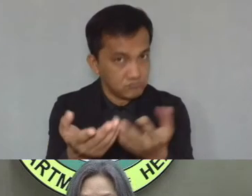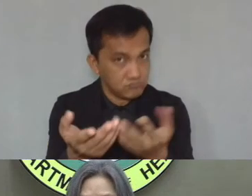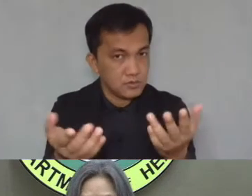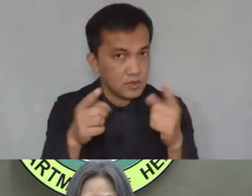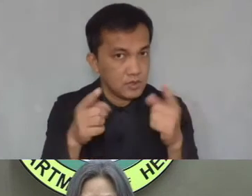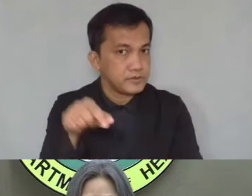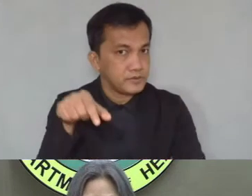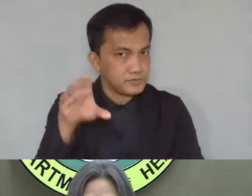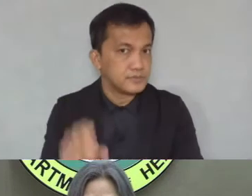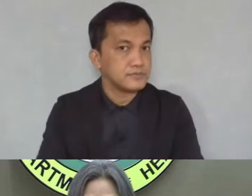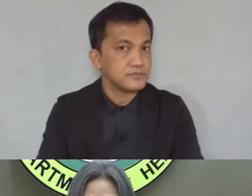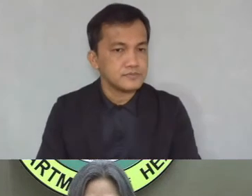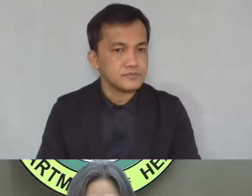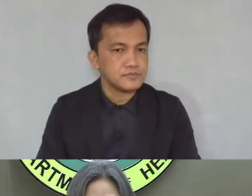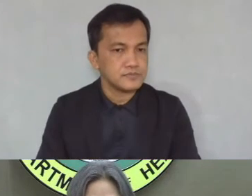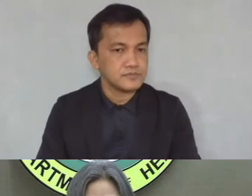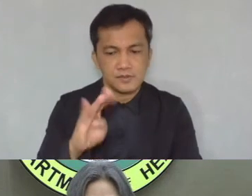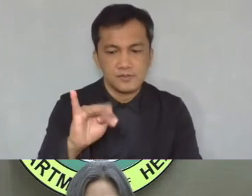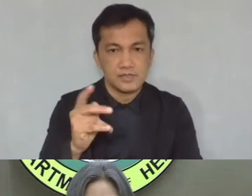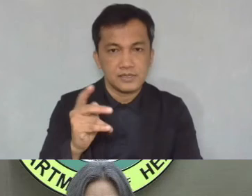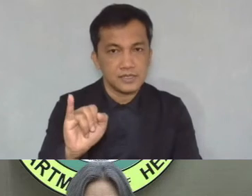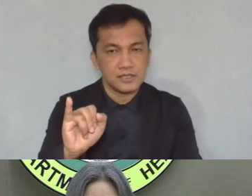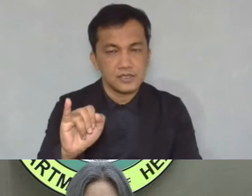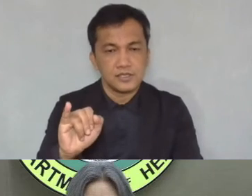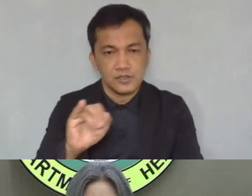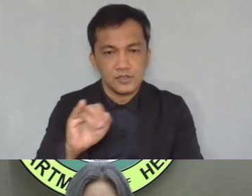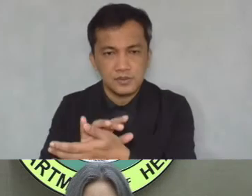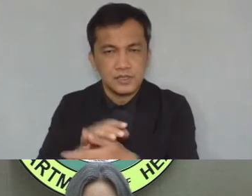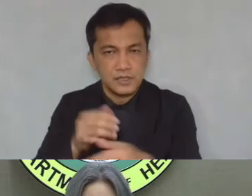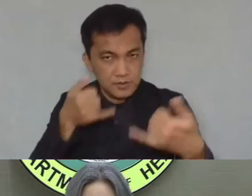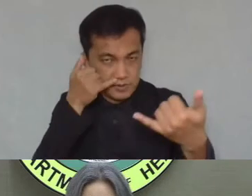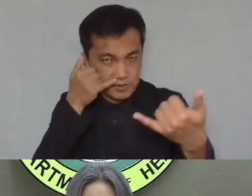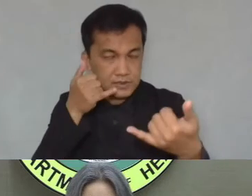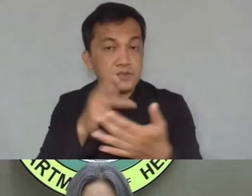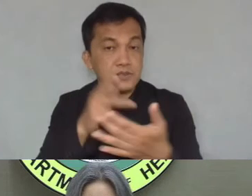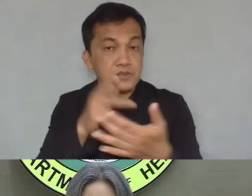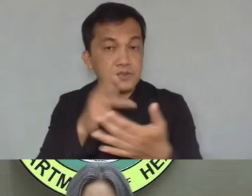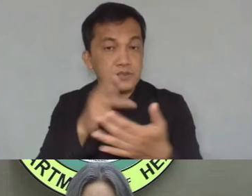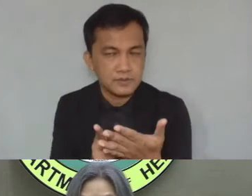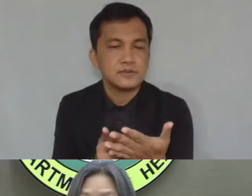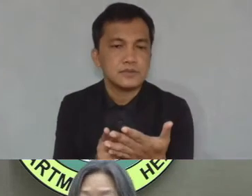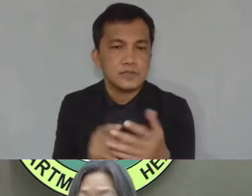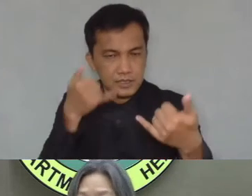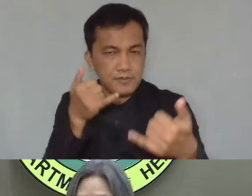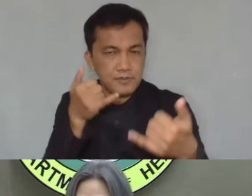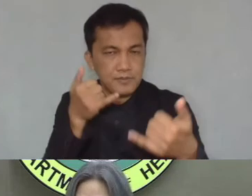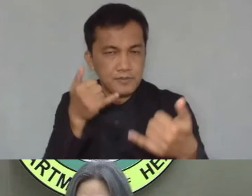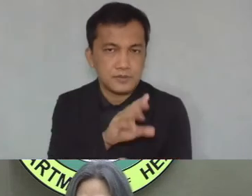that everyone monitor what is happening in Quezon City, the BANTAI COVID. Telemedicine is just part of it.